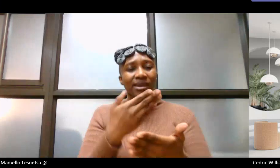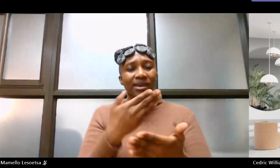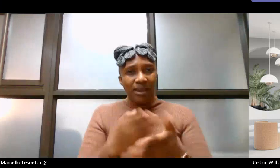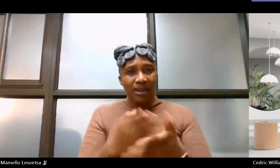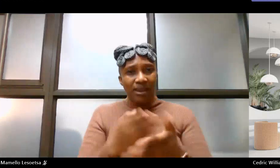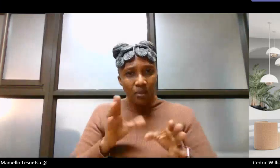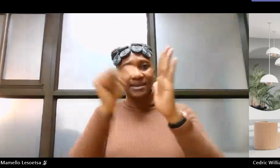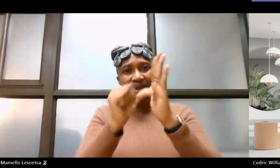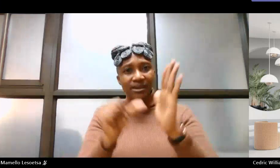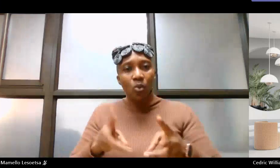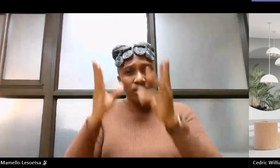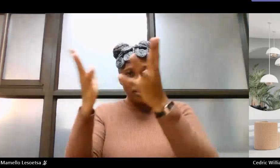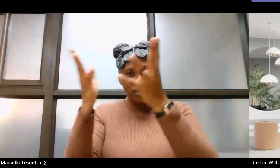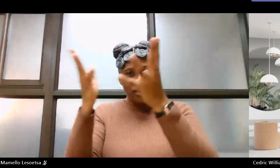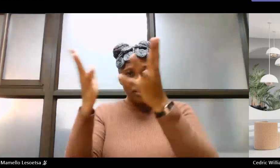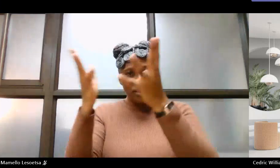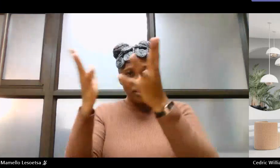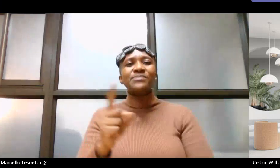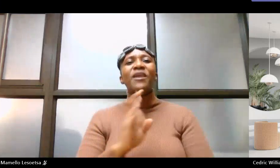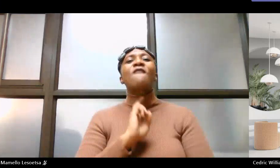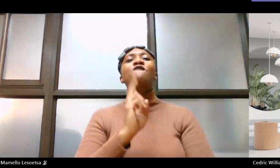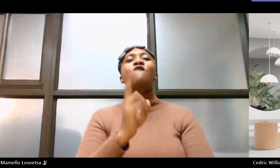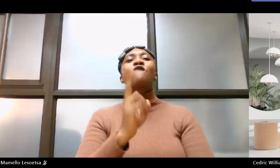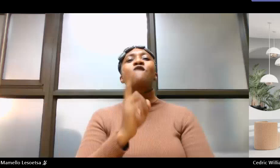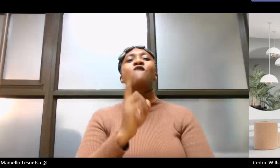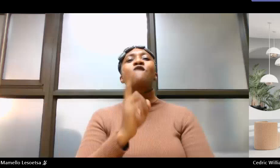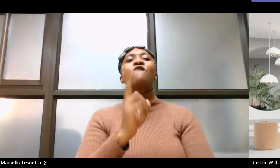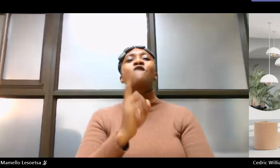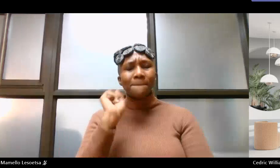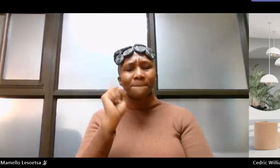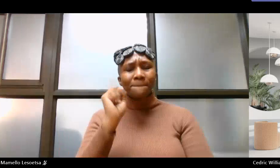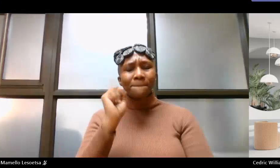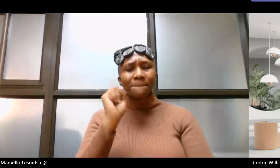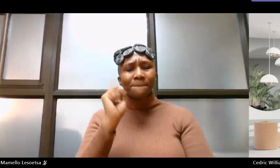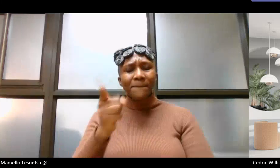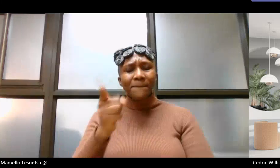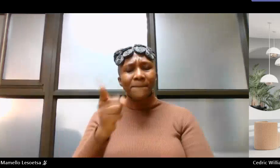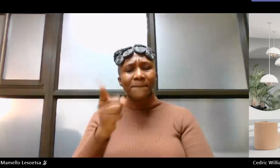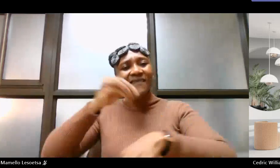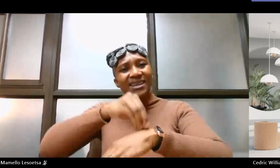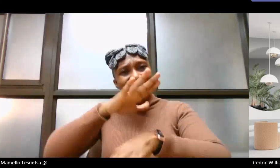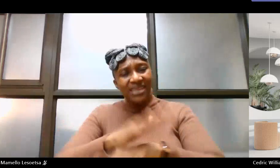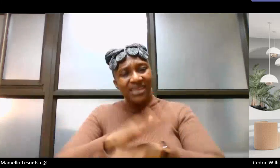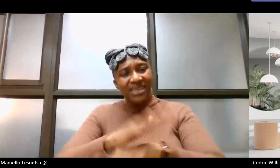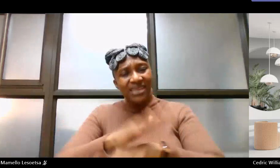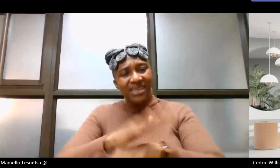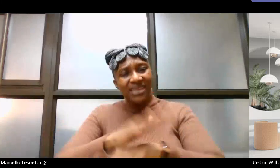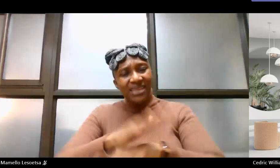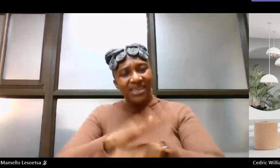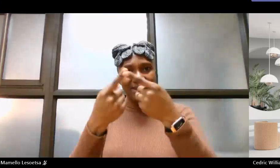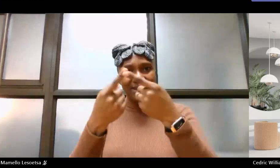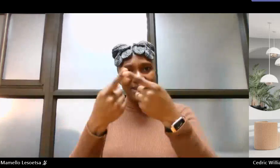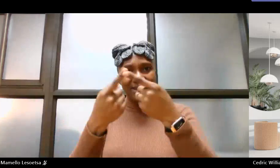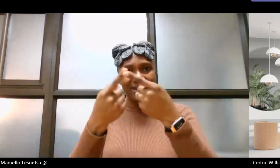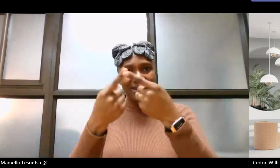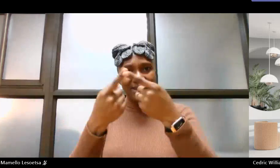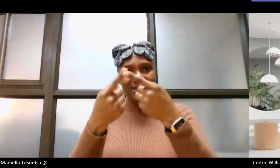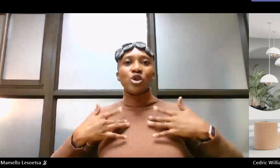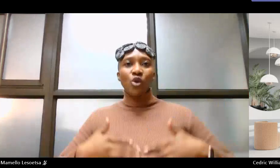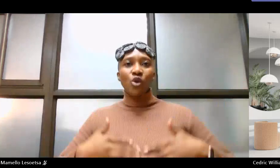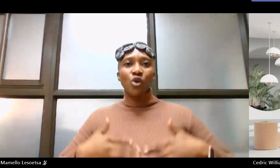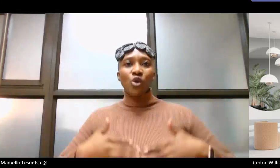Let us be vocal and let us try and give a chance to people who have got a different opinion, because what